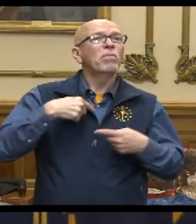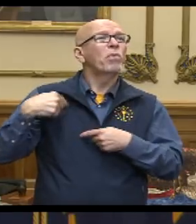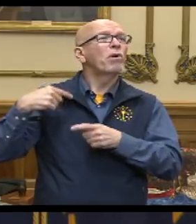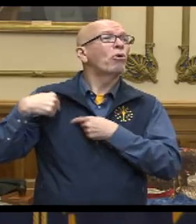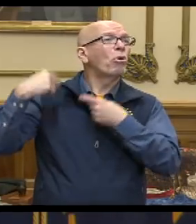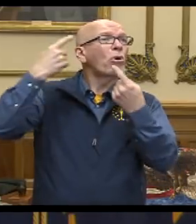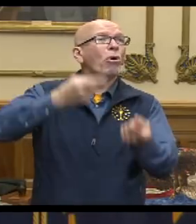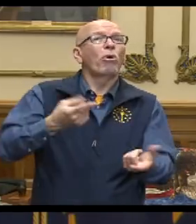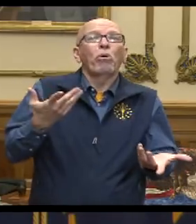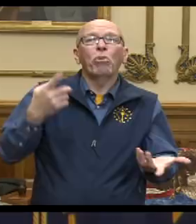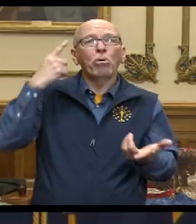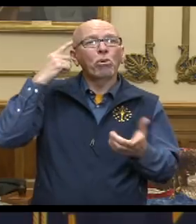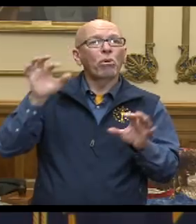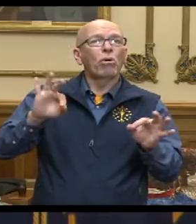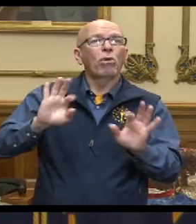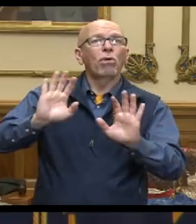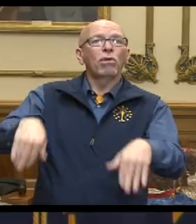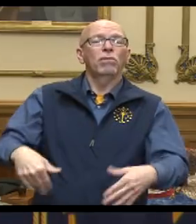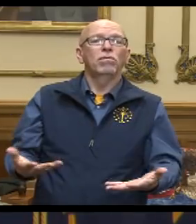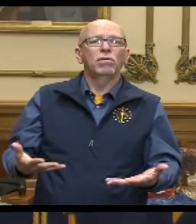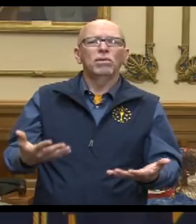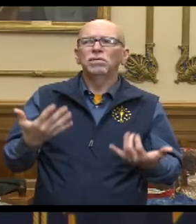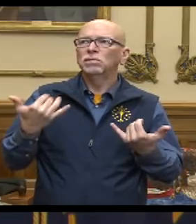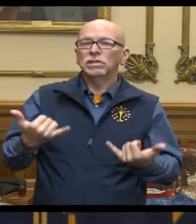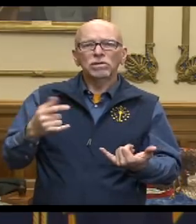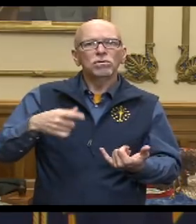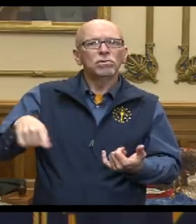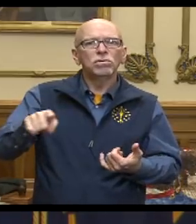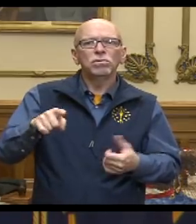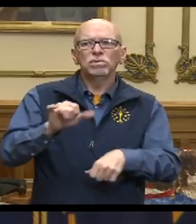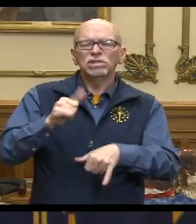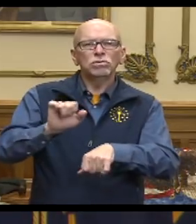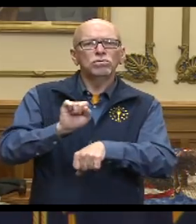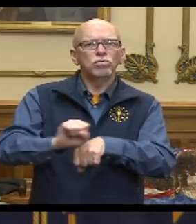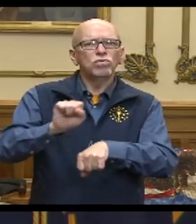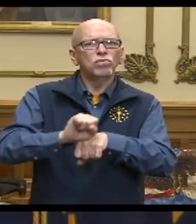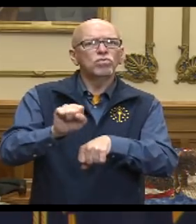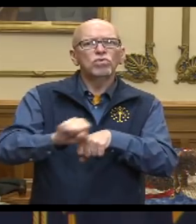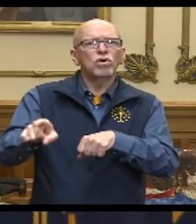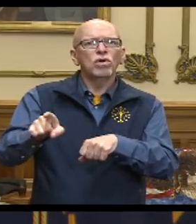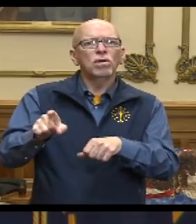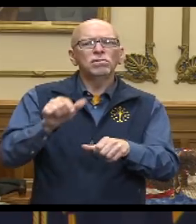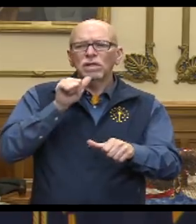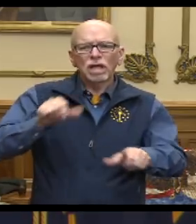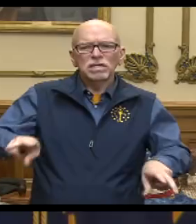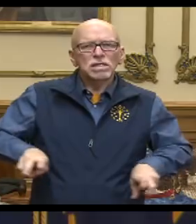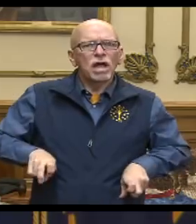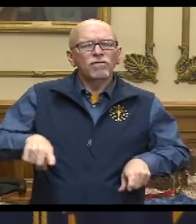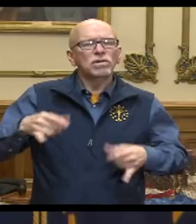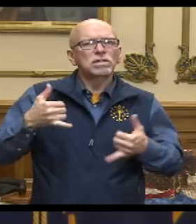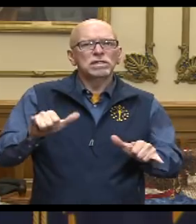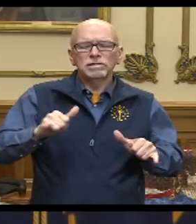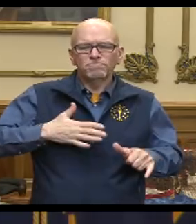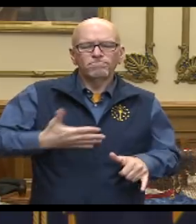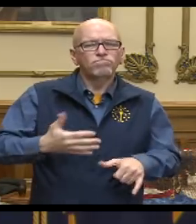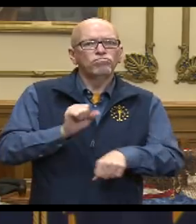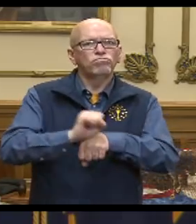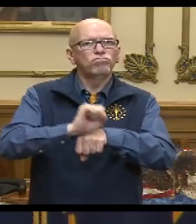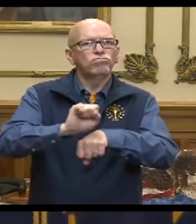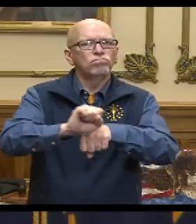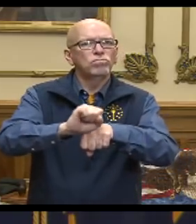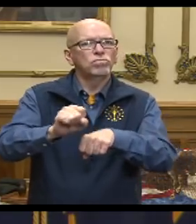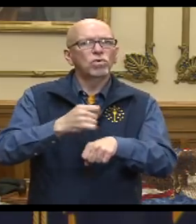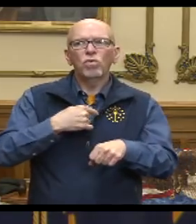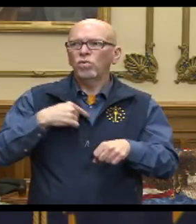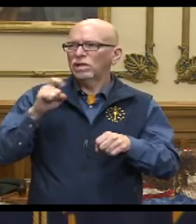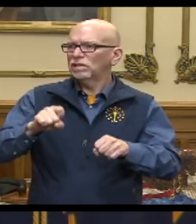granted just a few months ago. All of you are working unselfishly so we can continue to